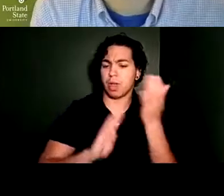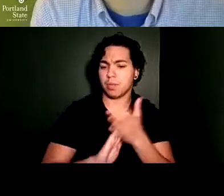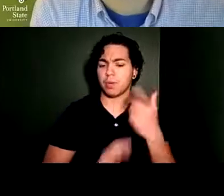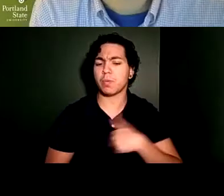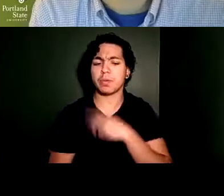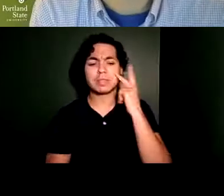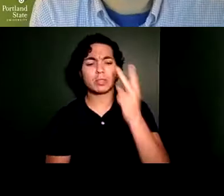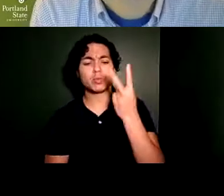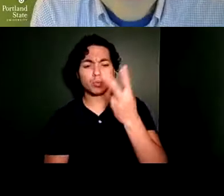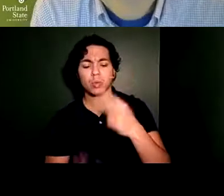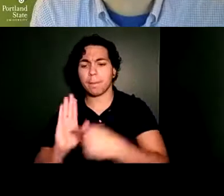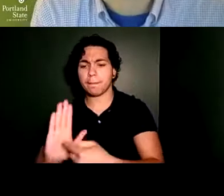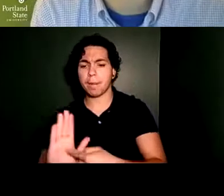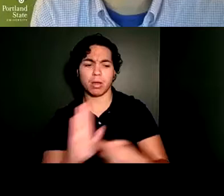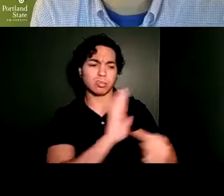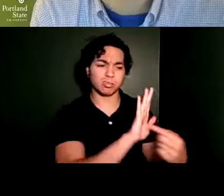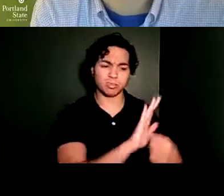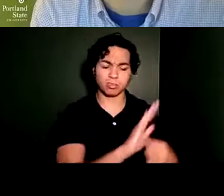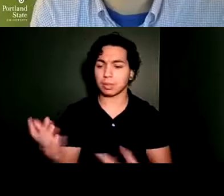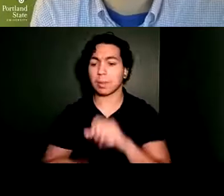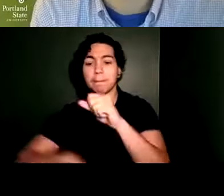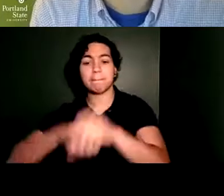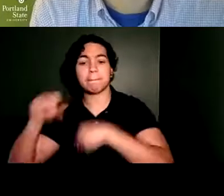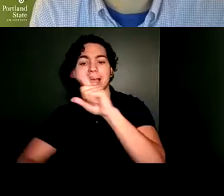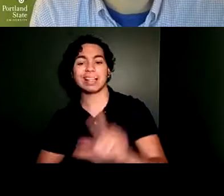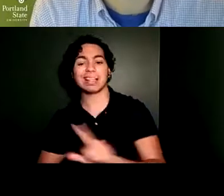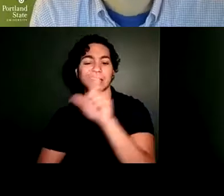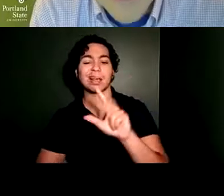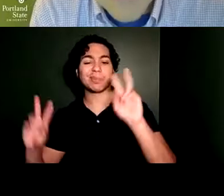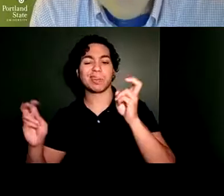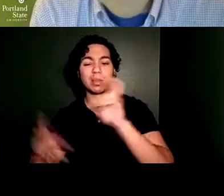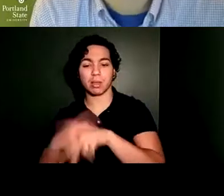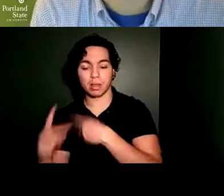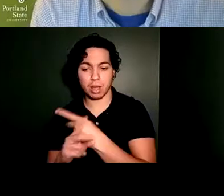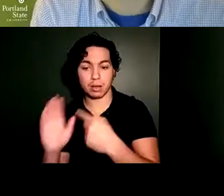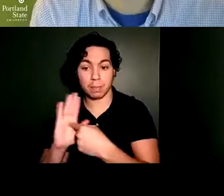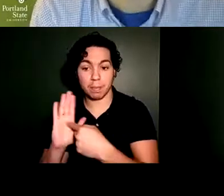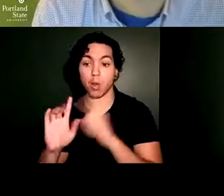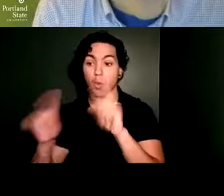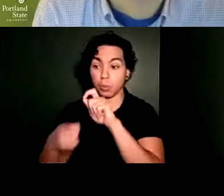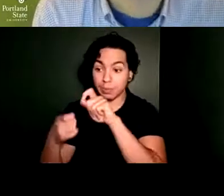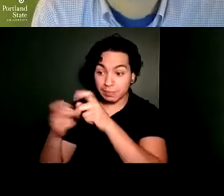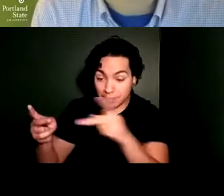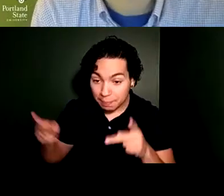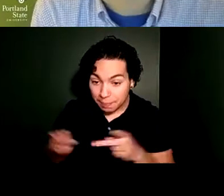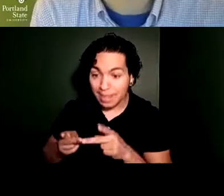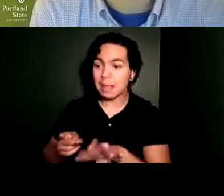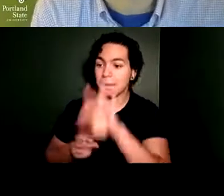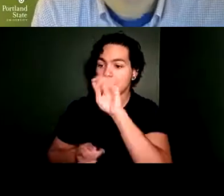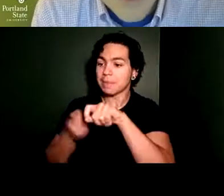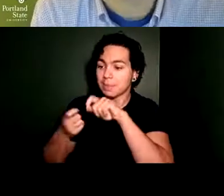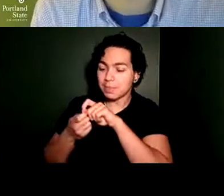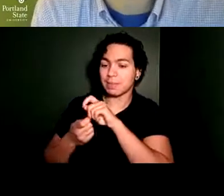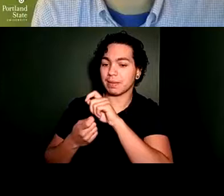There is the bike library type of model where you go to a specific place, pick up an adaptive cycle,